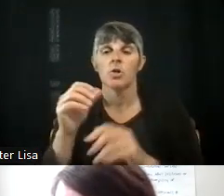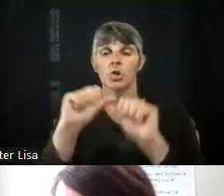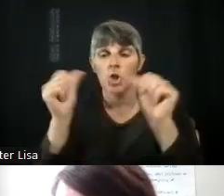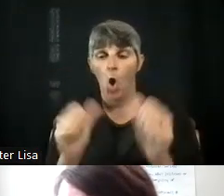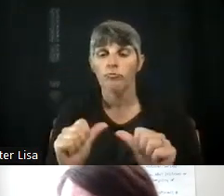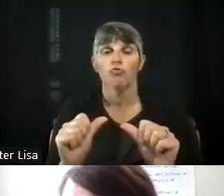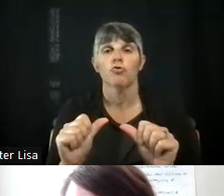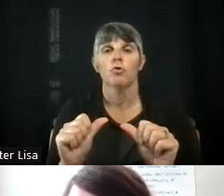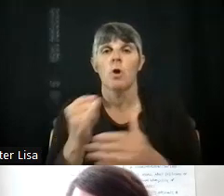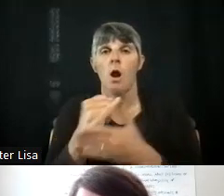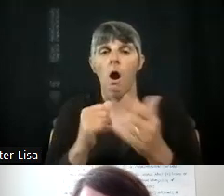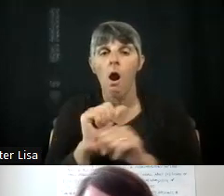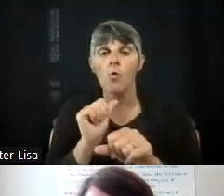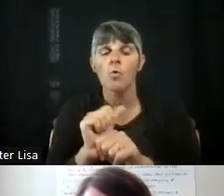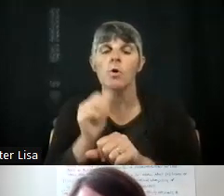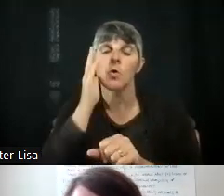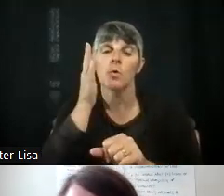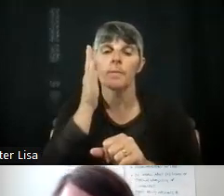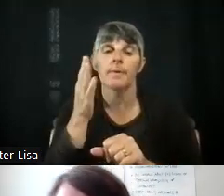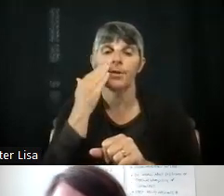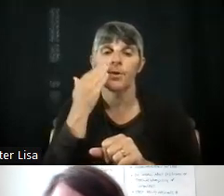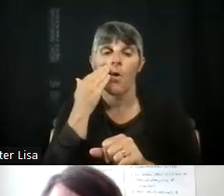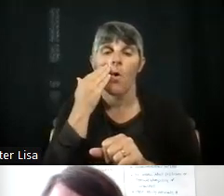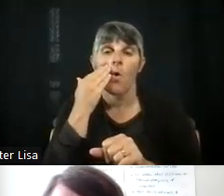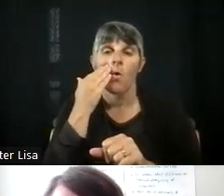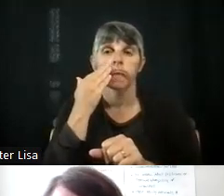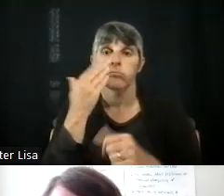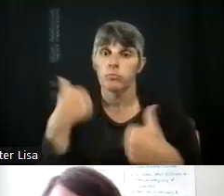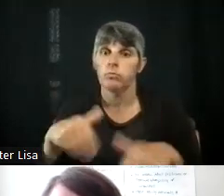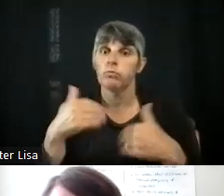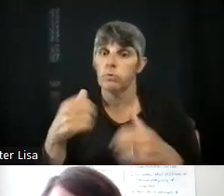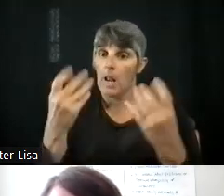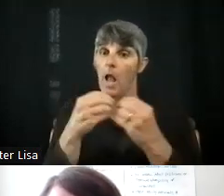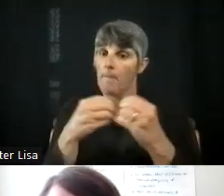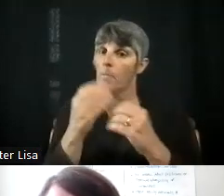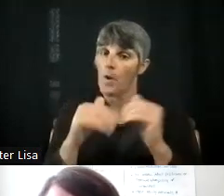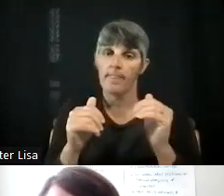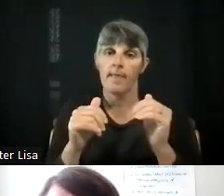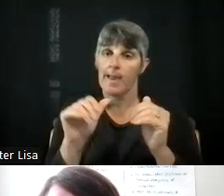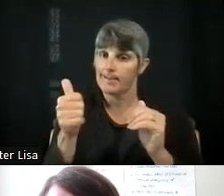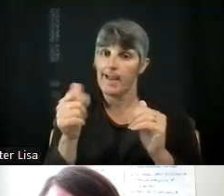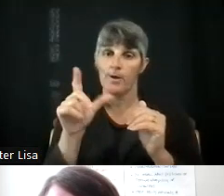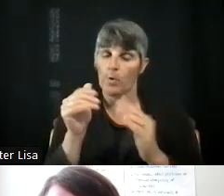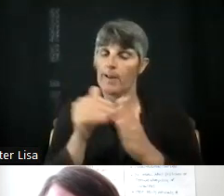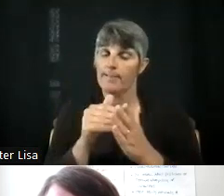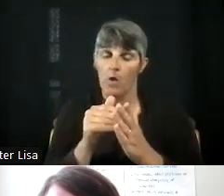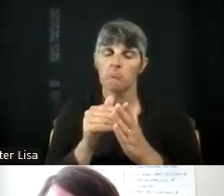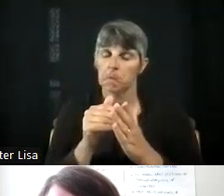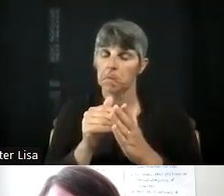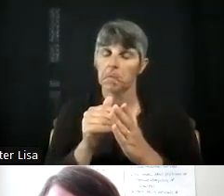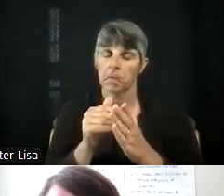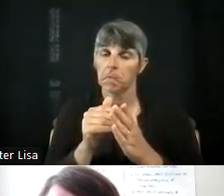sculptural artwork, it's going to be, you know, pretty substantially more than 10 or 20,000.